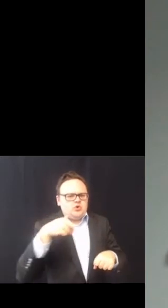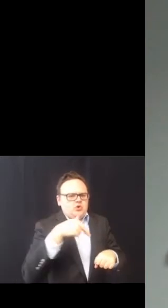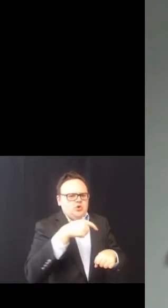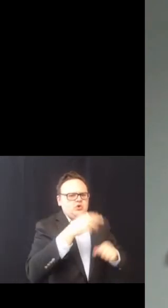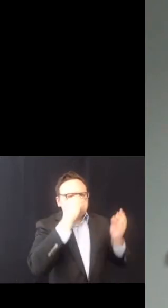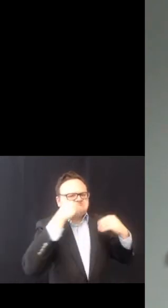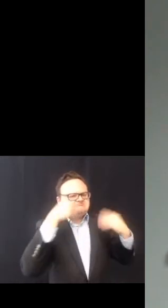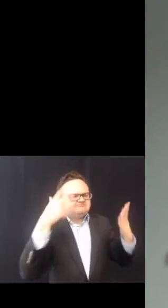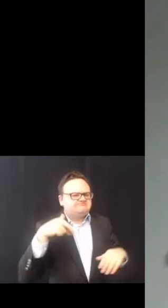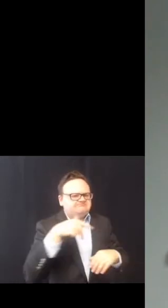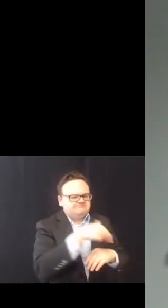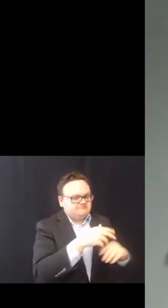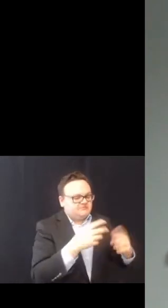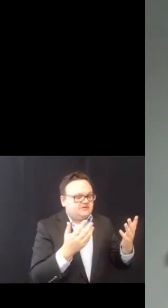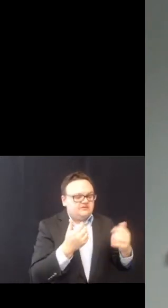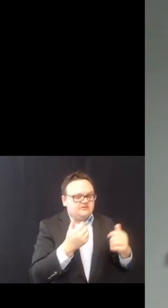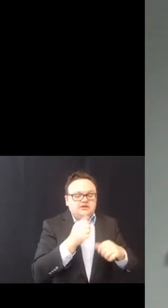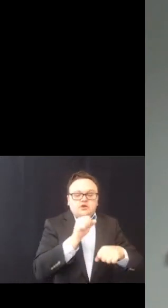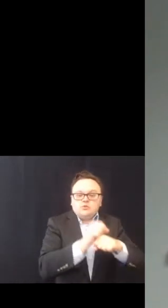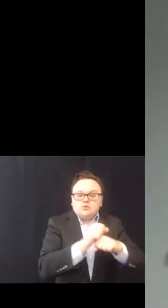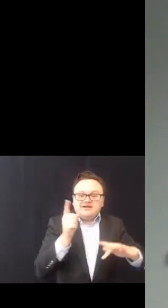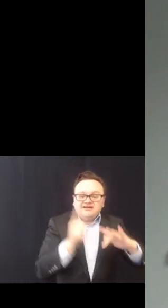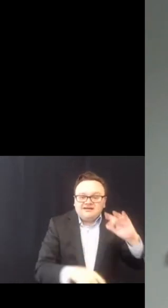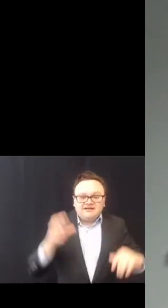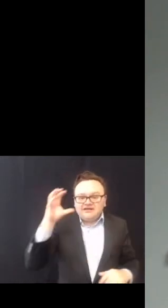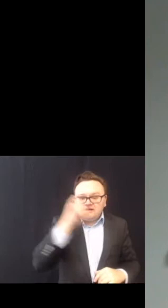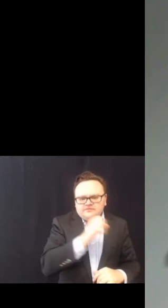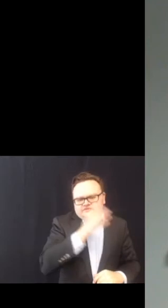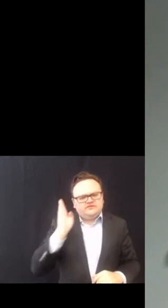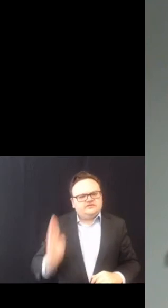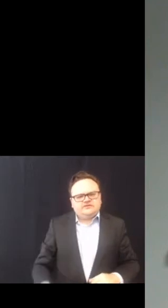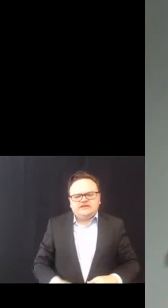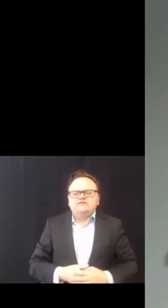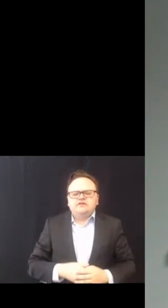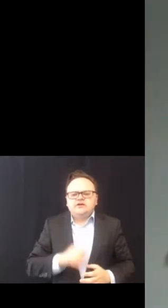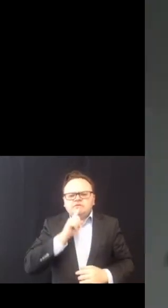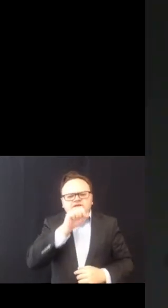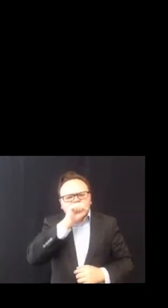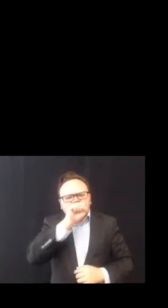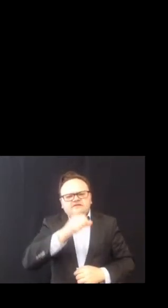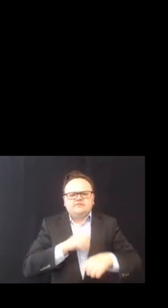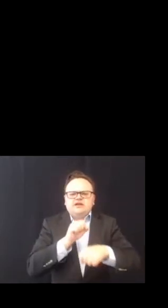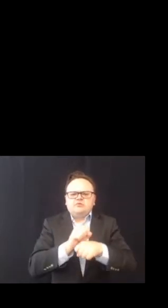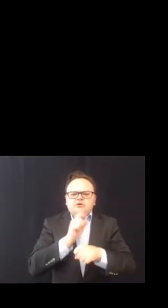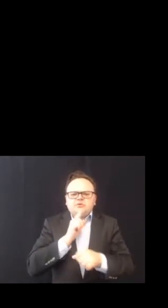miss my work shift. I really love my job, and it's very important to me.